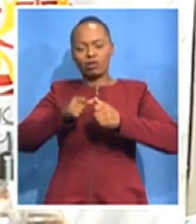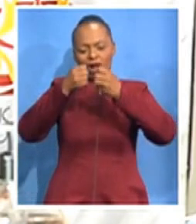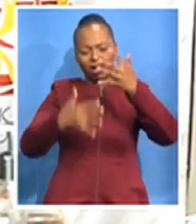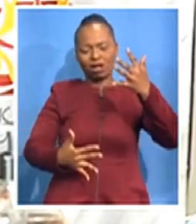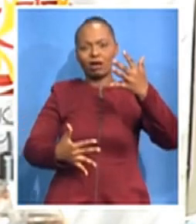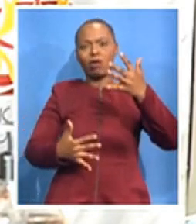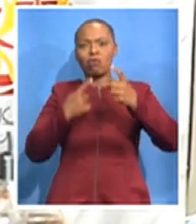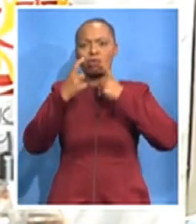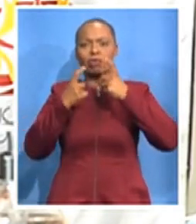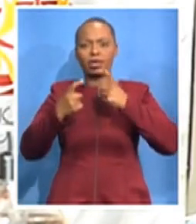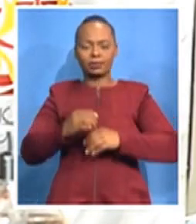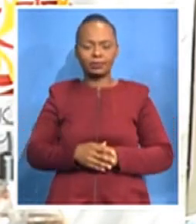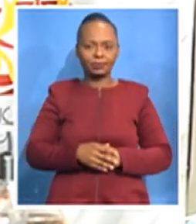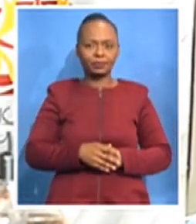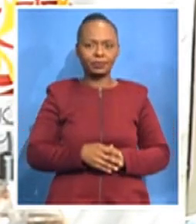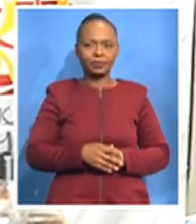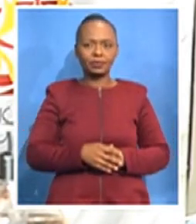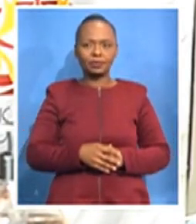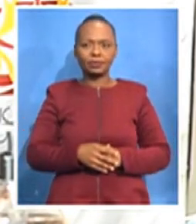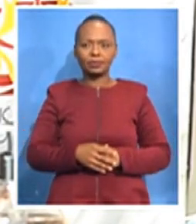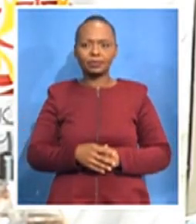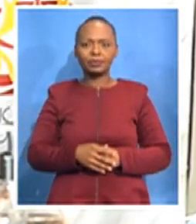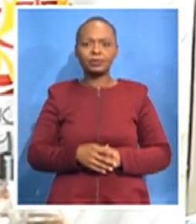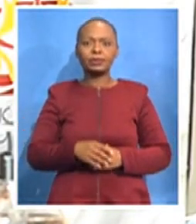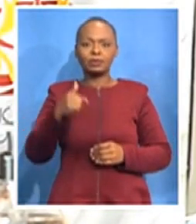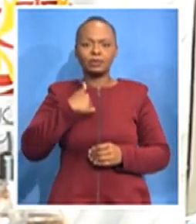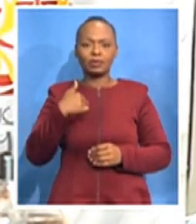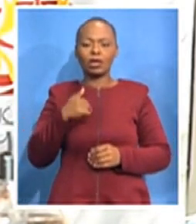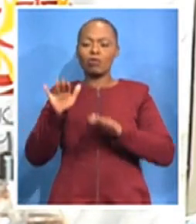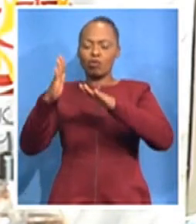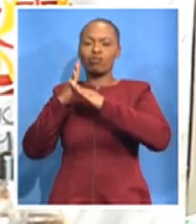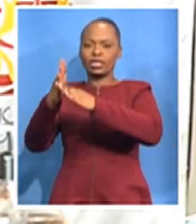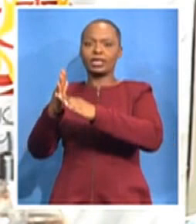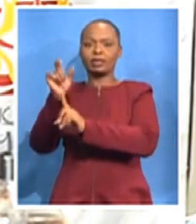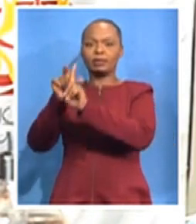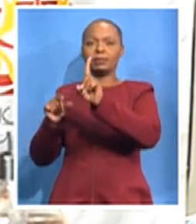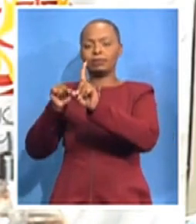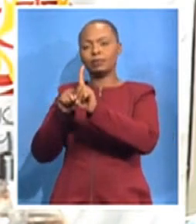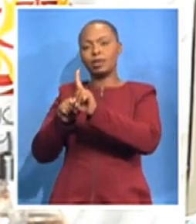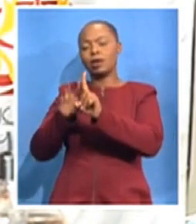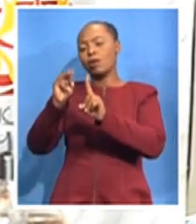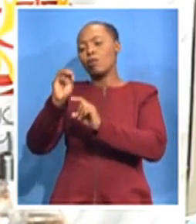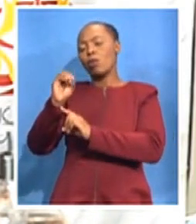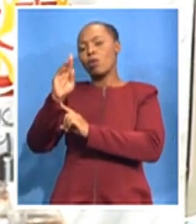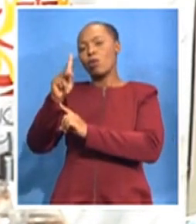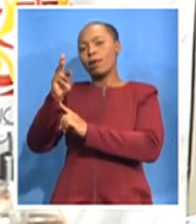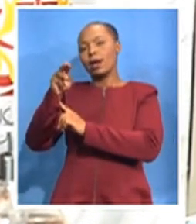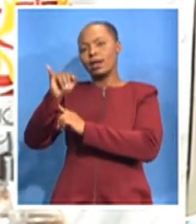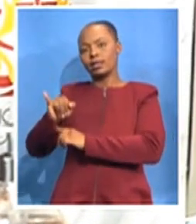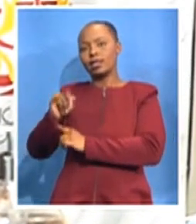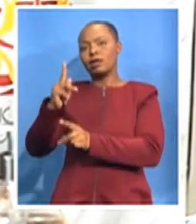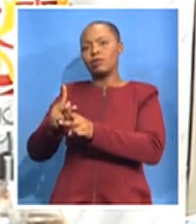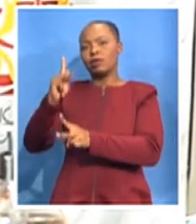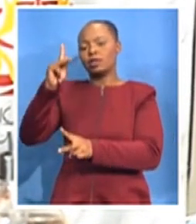I shall now hand over to the Public Protector Adv Mkhwebane to take you through her findings on a number of other